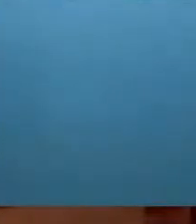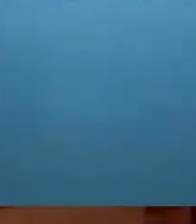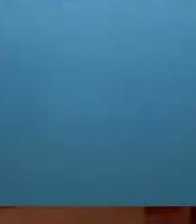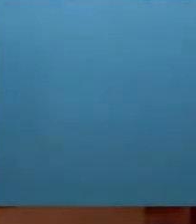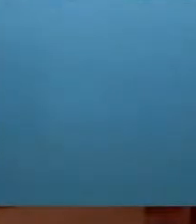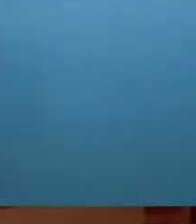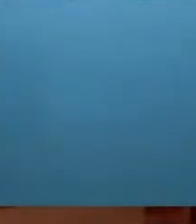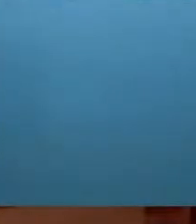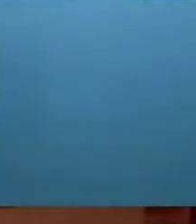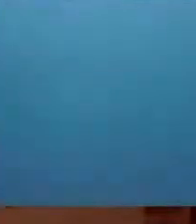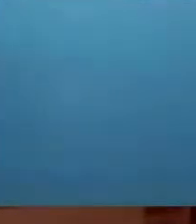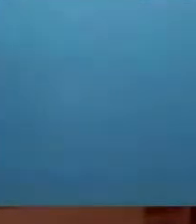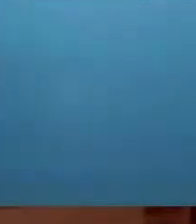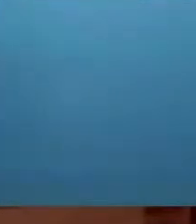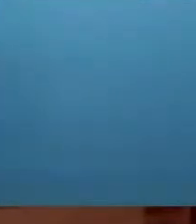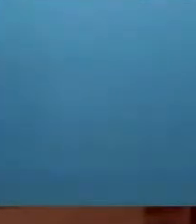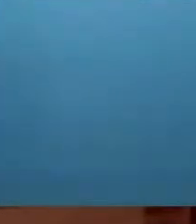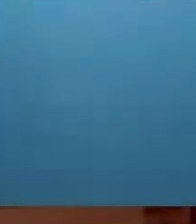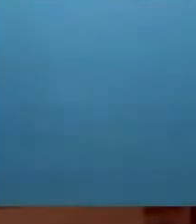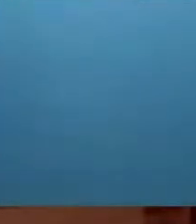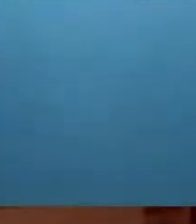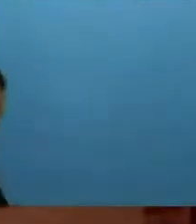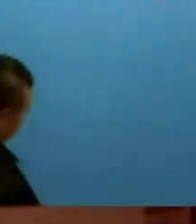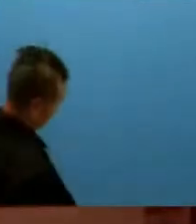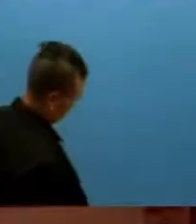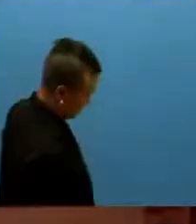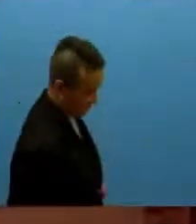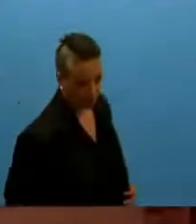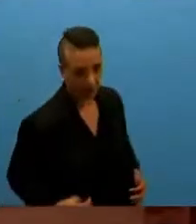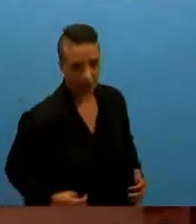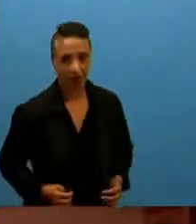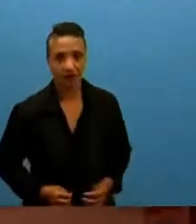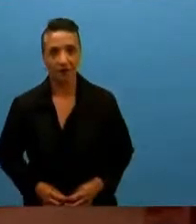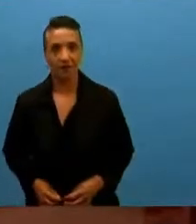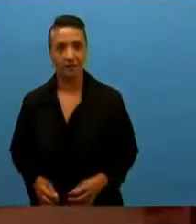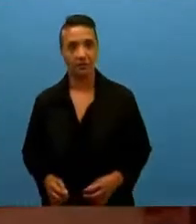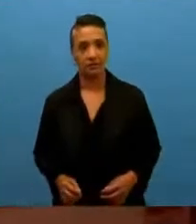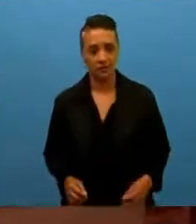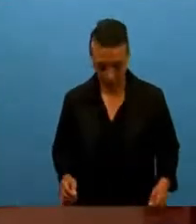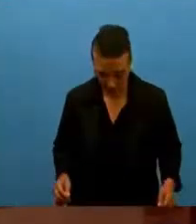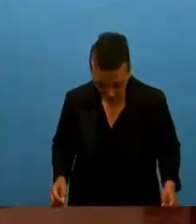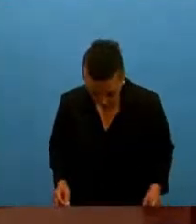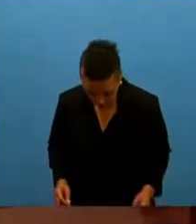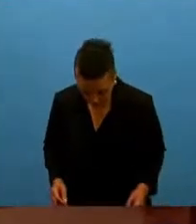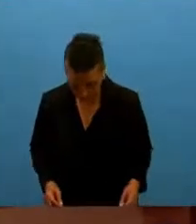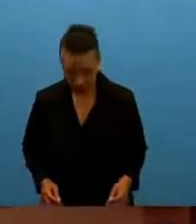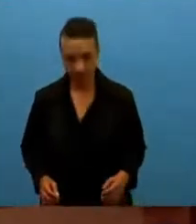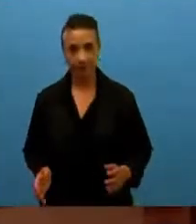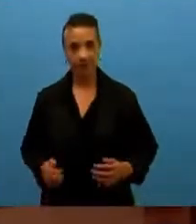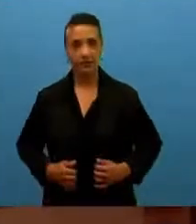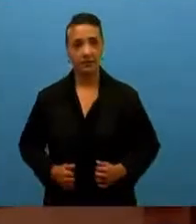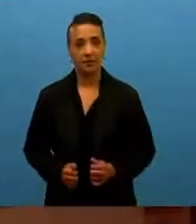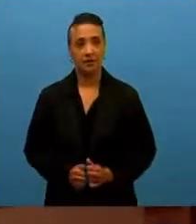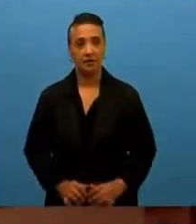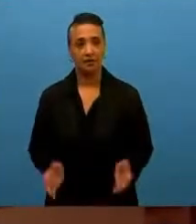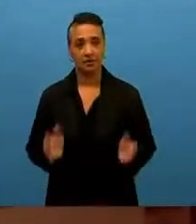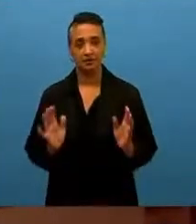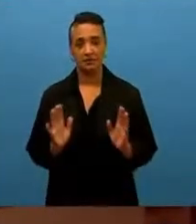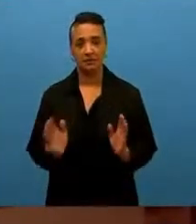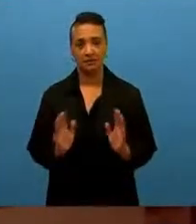1, 2, 3, test, 1, 2, 3, test. This is a test for the English captioning. 1, 2, 3, test, 1, 2, 3, test. This is a test for the English